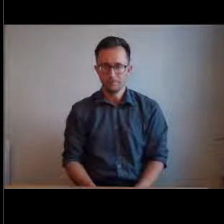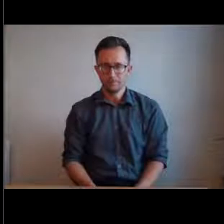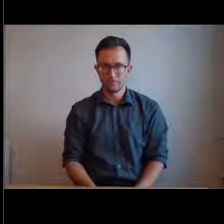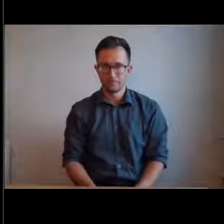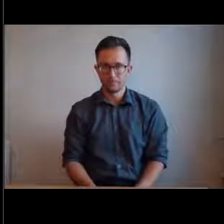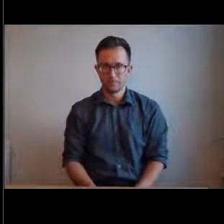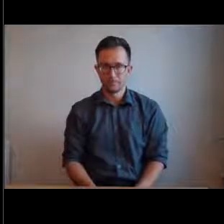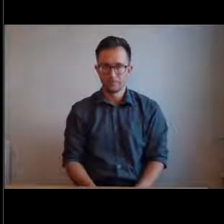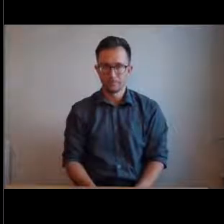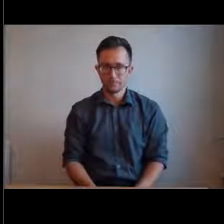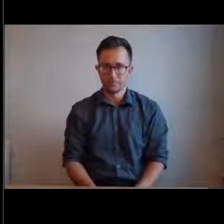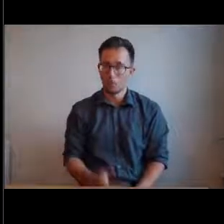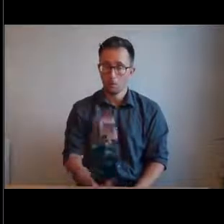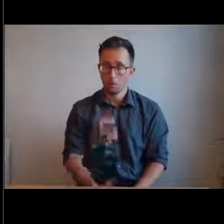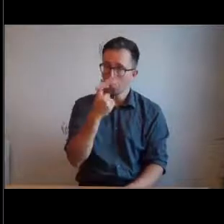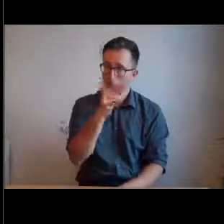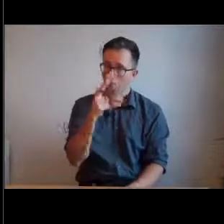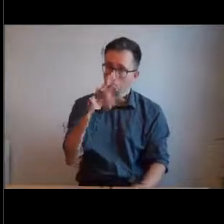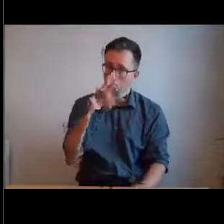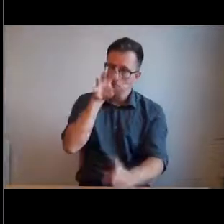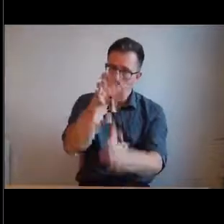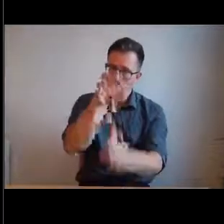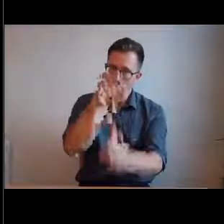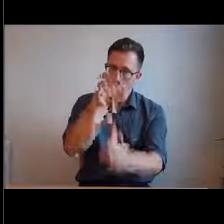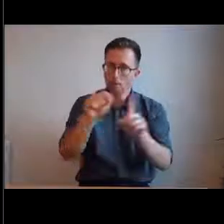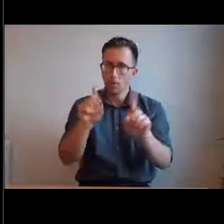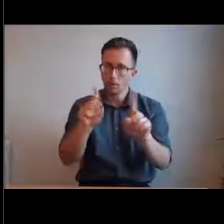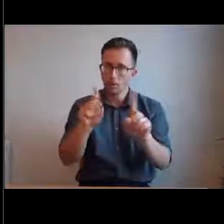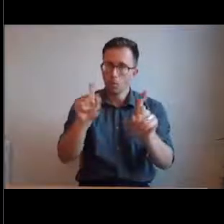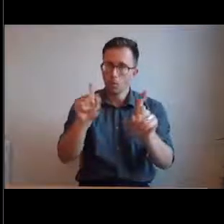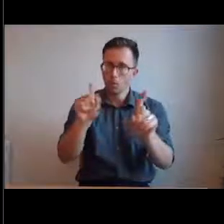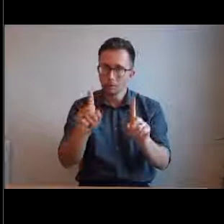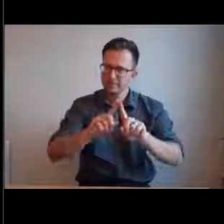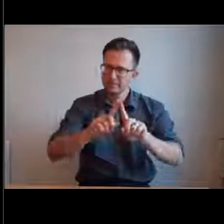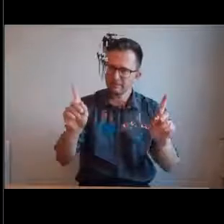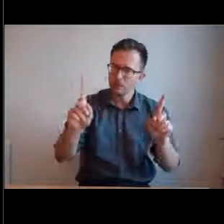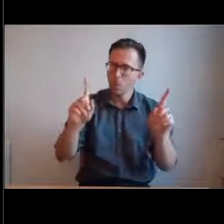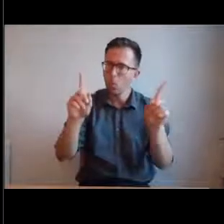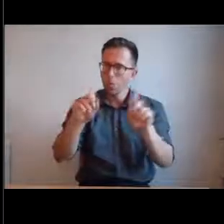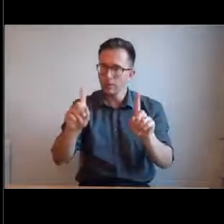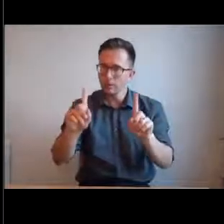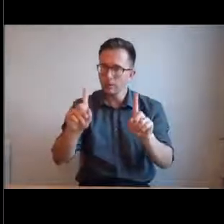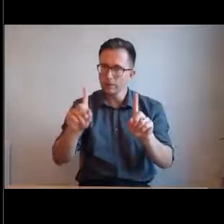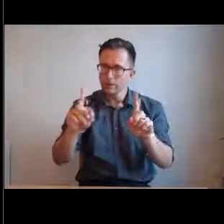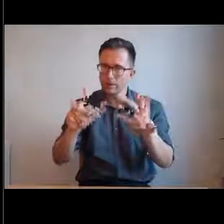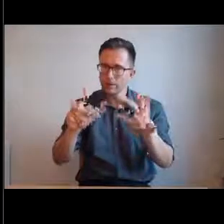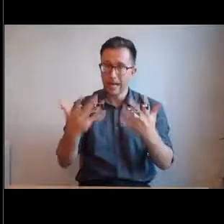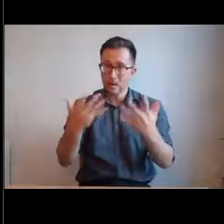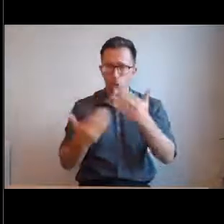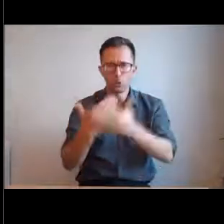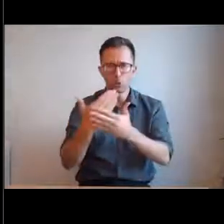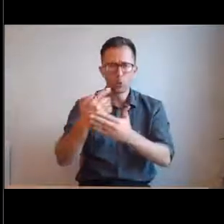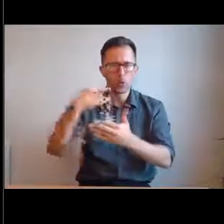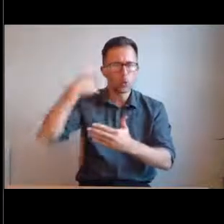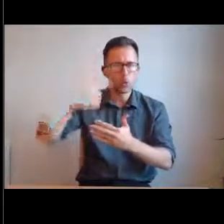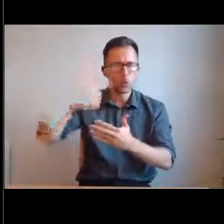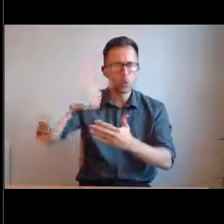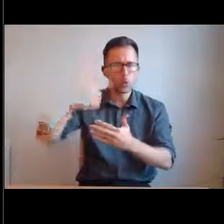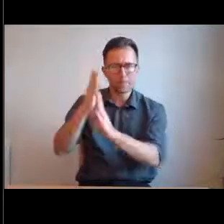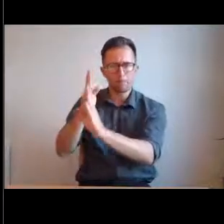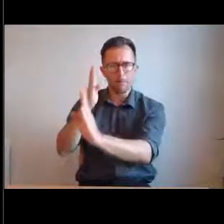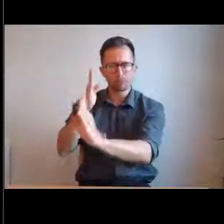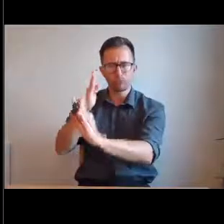So what you may have noticed there is that some of the differences include the addition of noise barriers, a change to